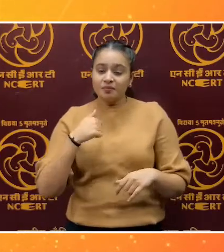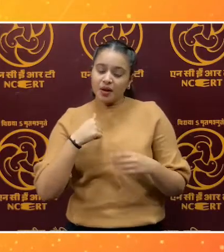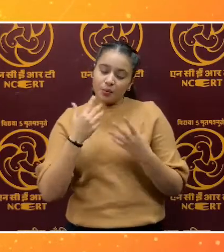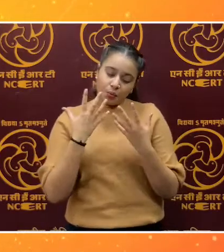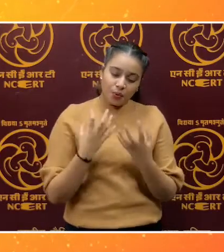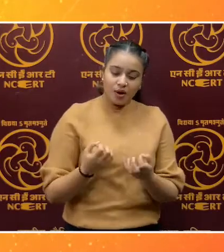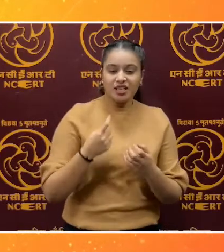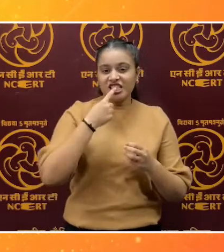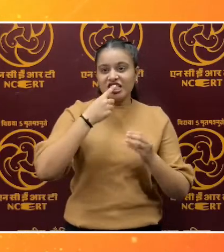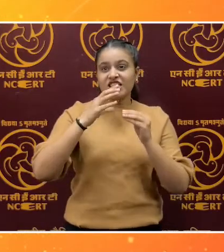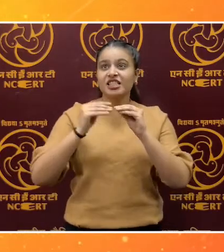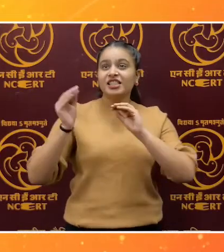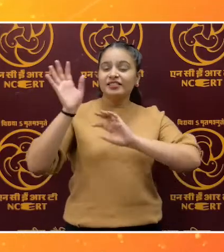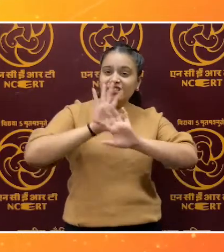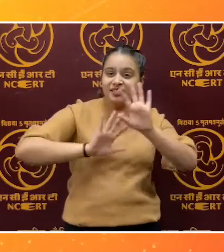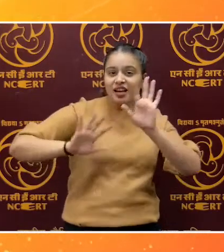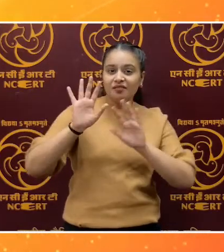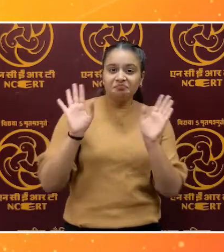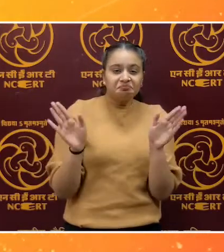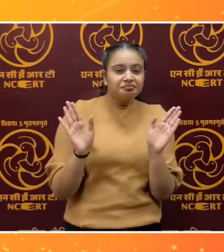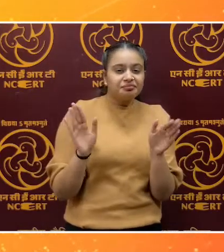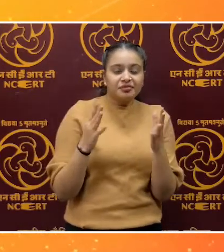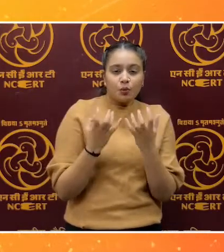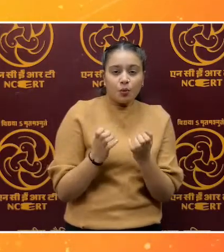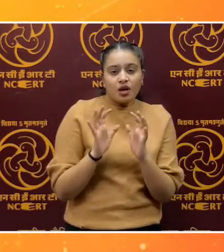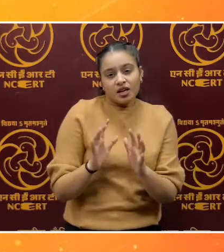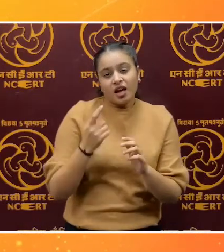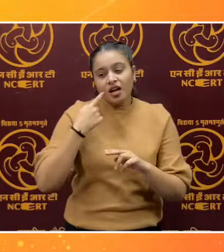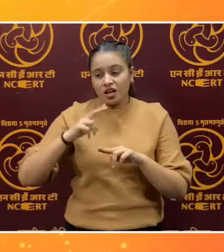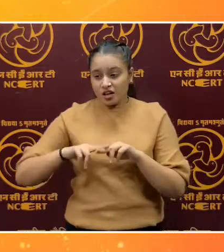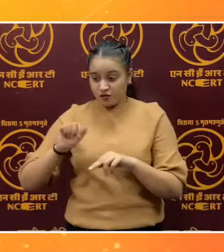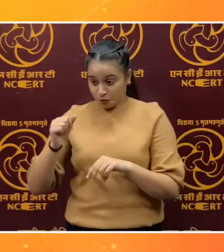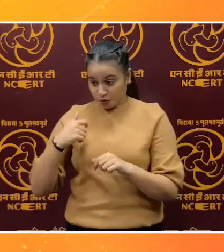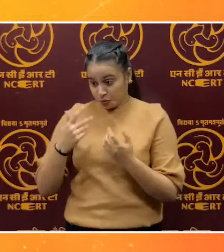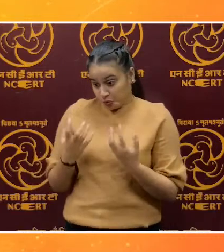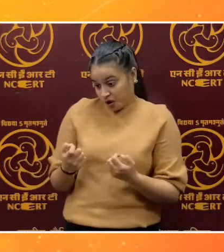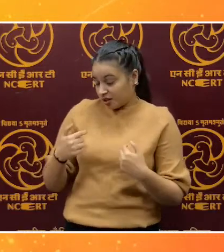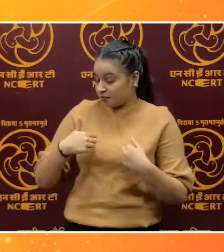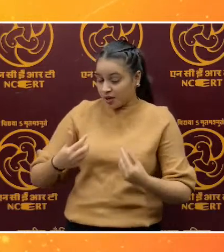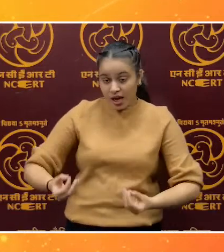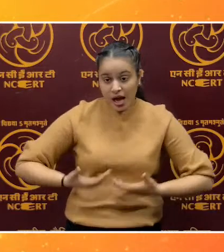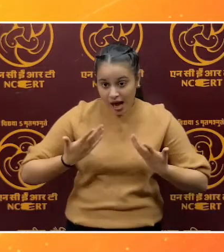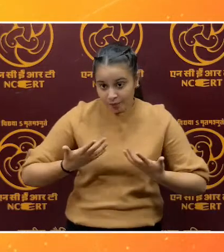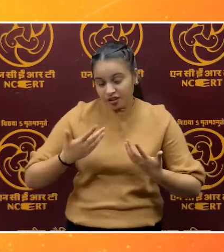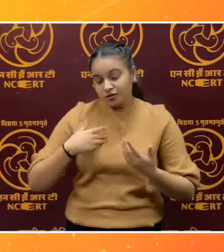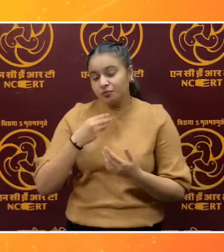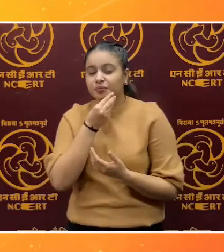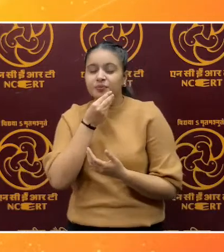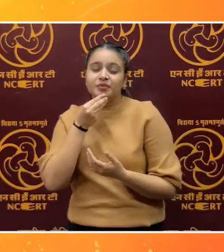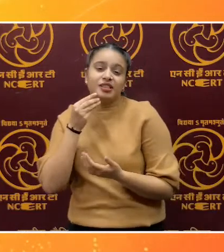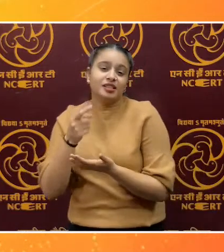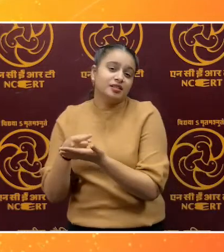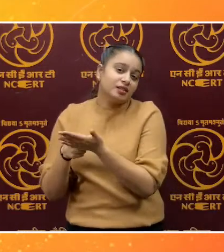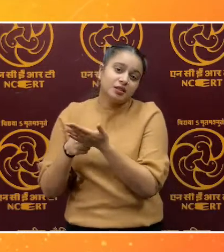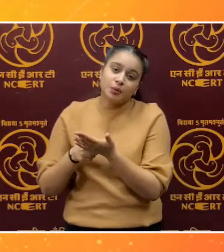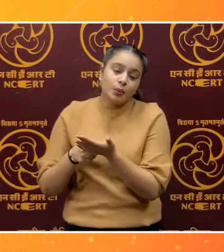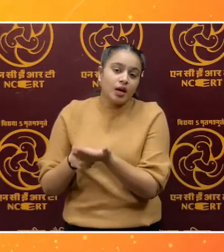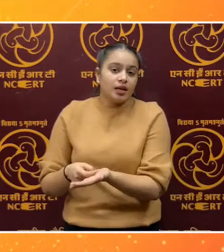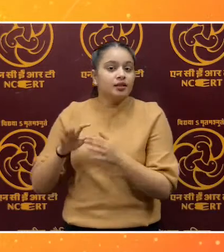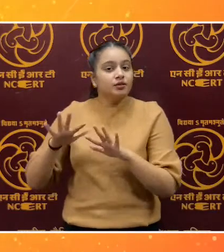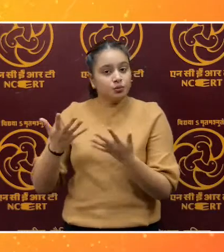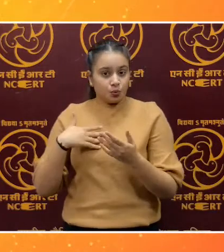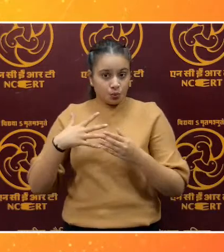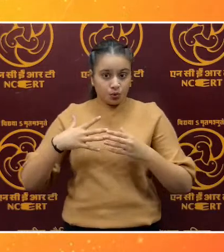in the sky. If you really want me to be happy, please let me fly off into the sky." Now,